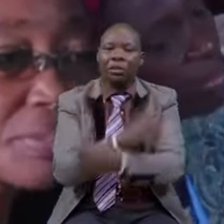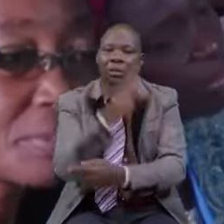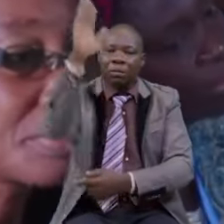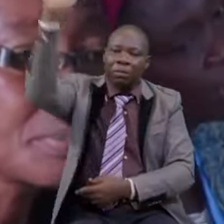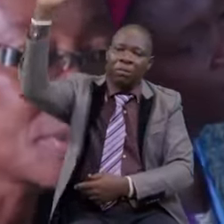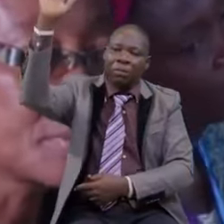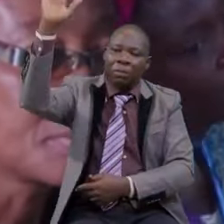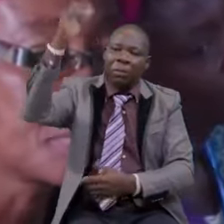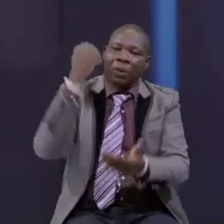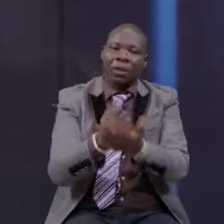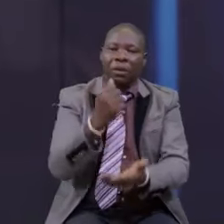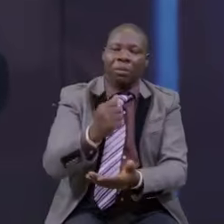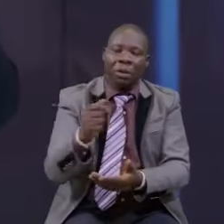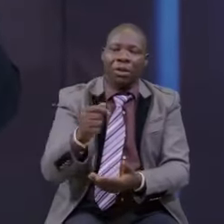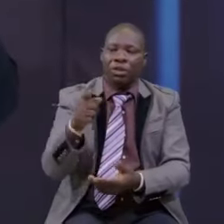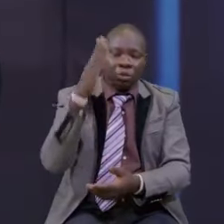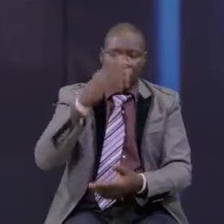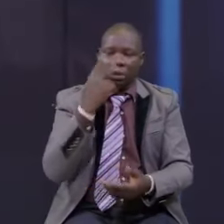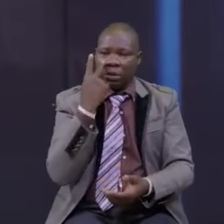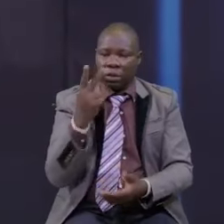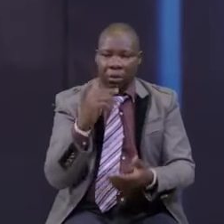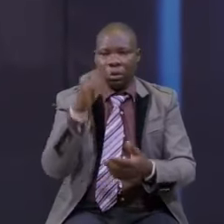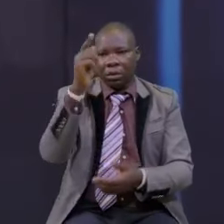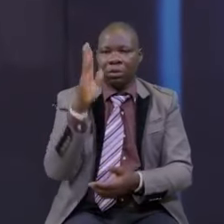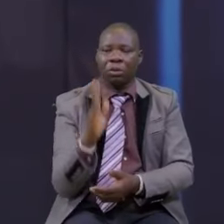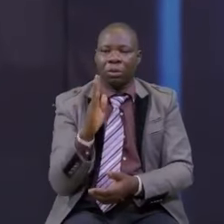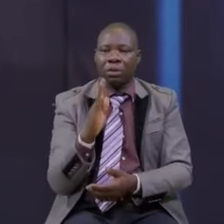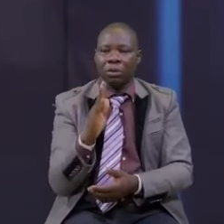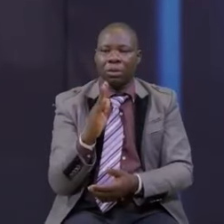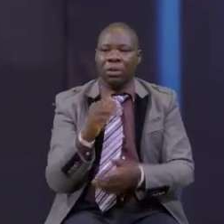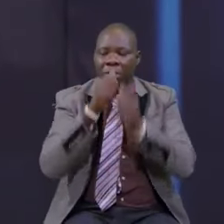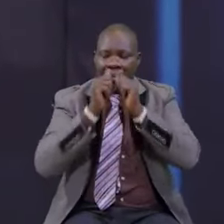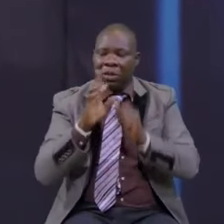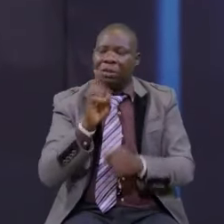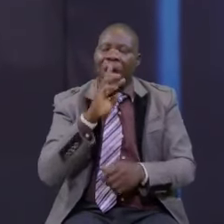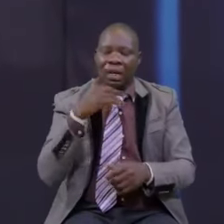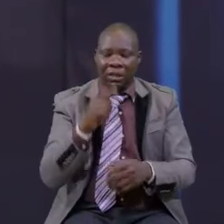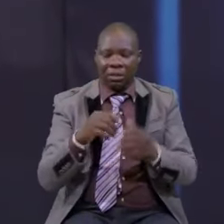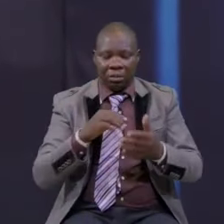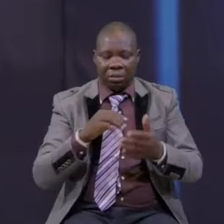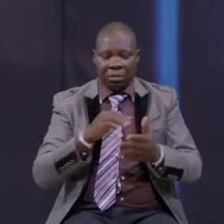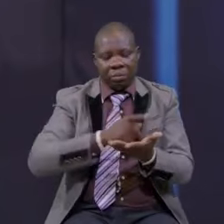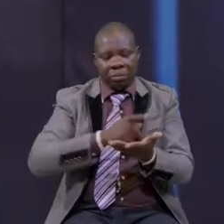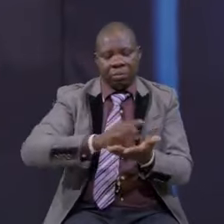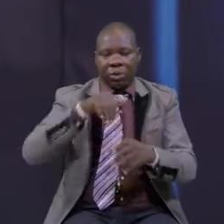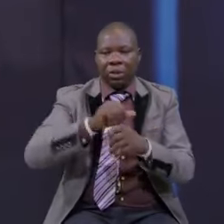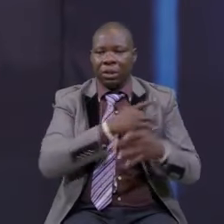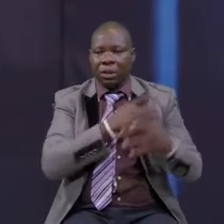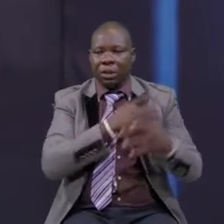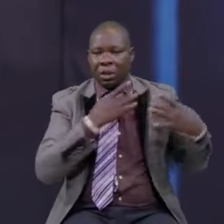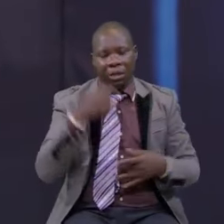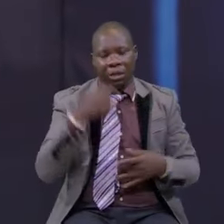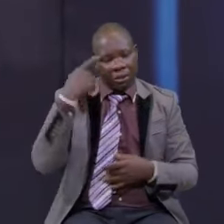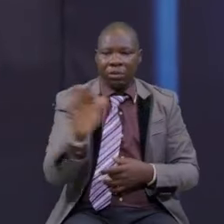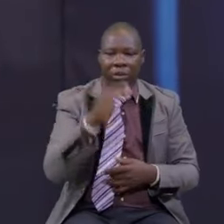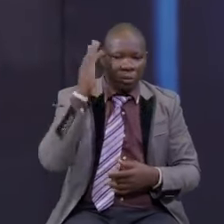God. Amen. Blessed are the pure in heart, for they shall see God. And here it